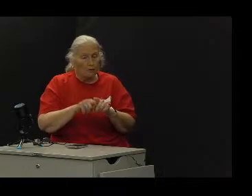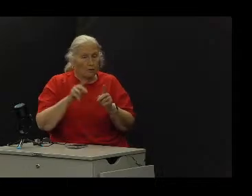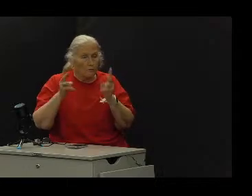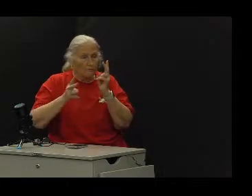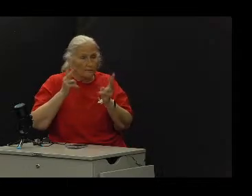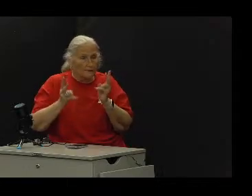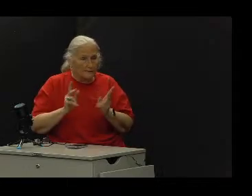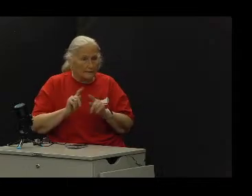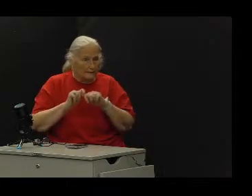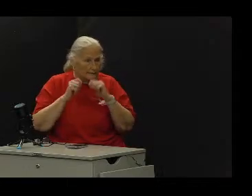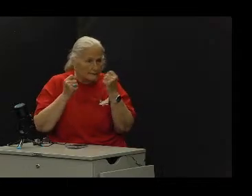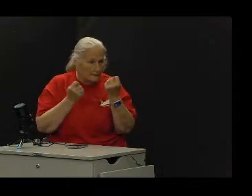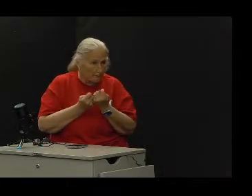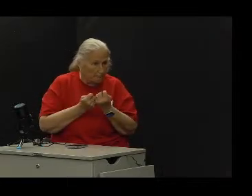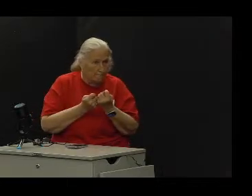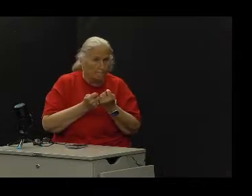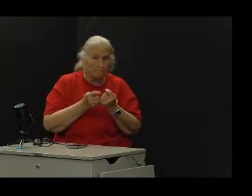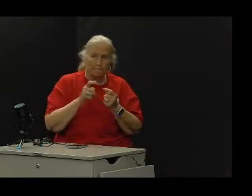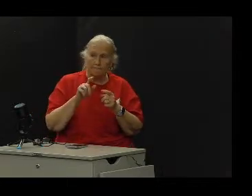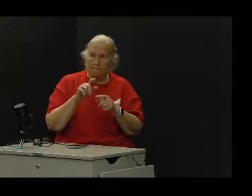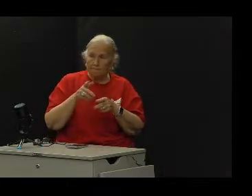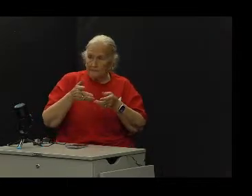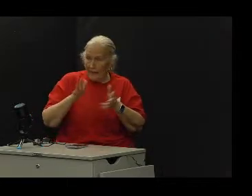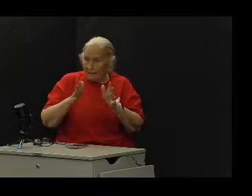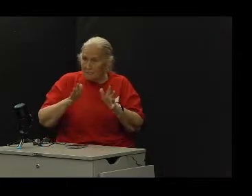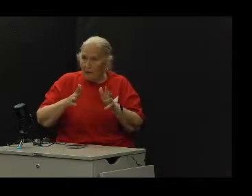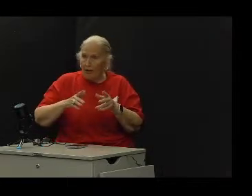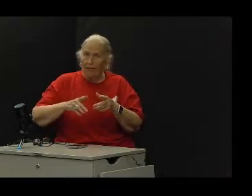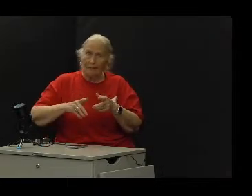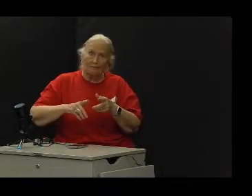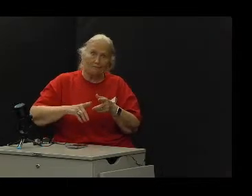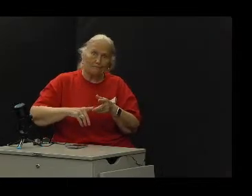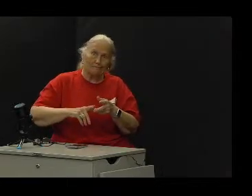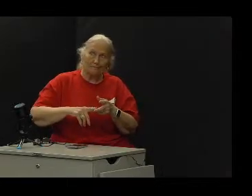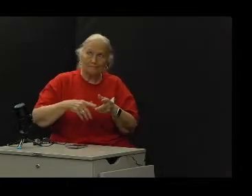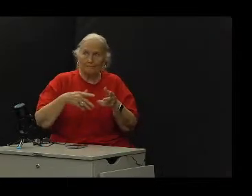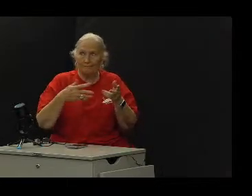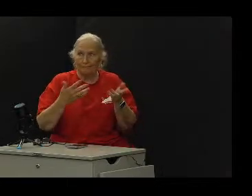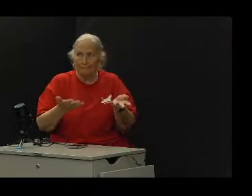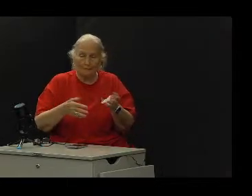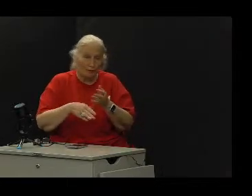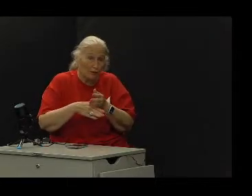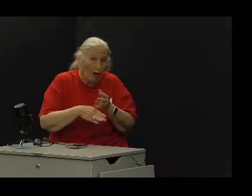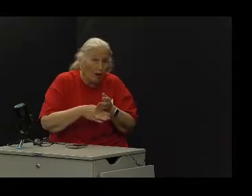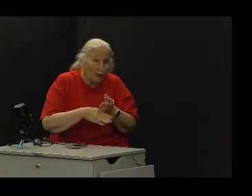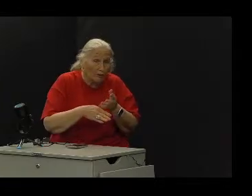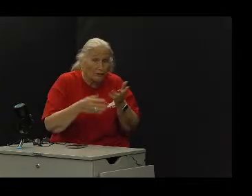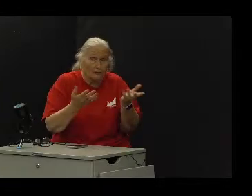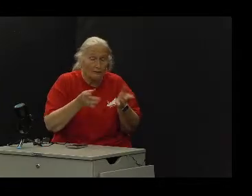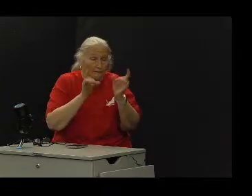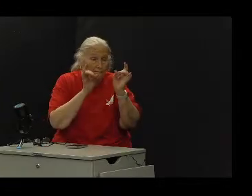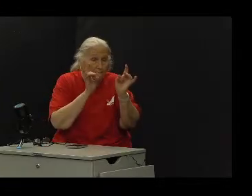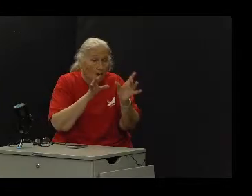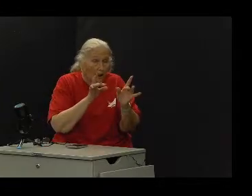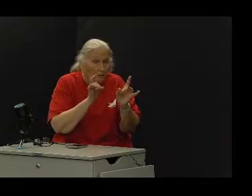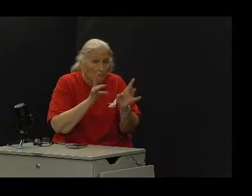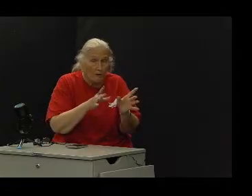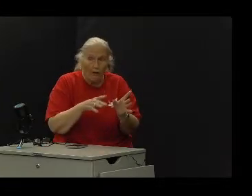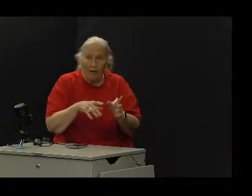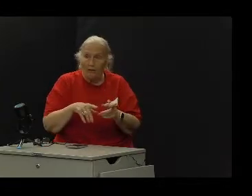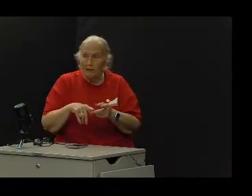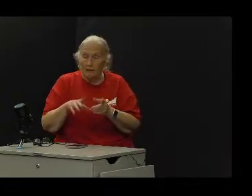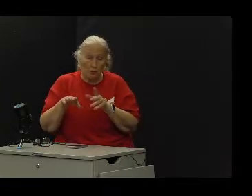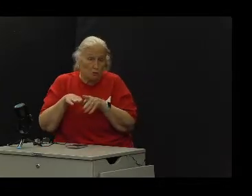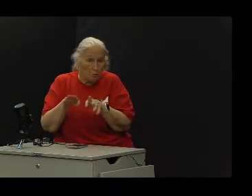not only that, but also the visiting teams that come to KSD. So the basketball teams, the soccer